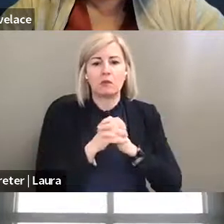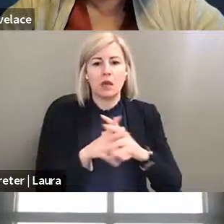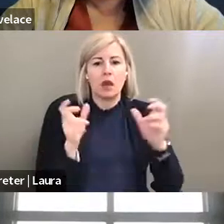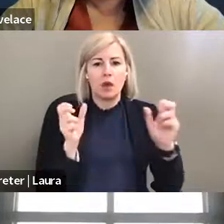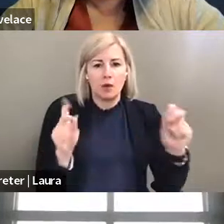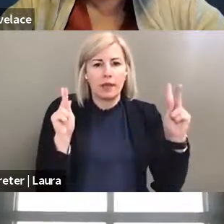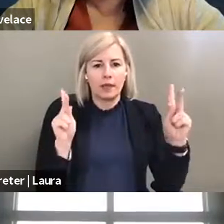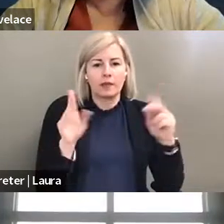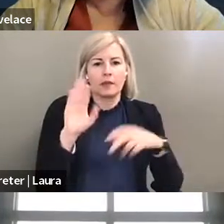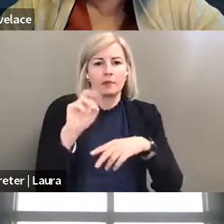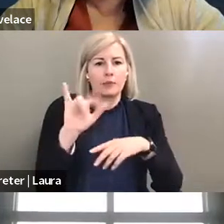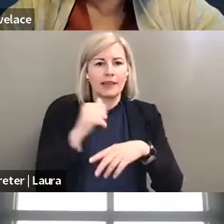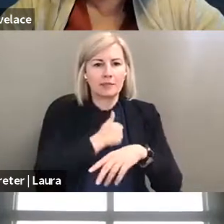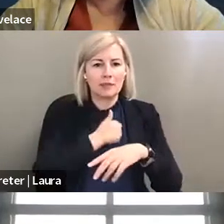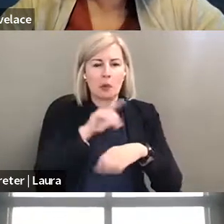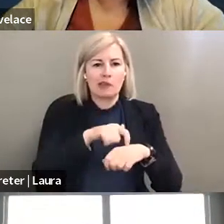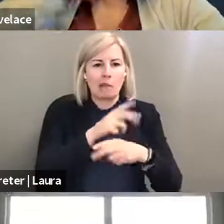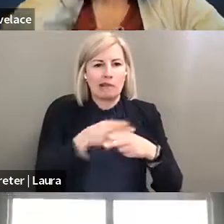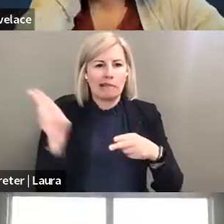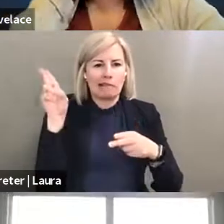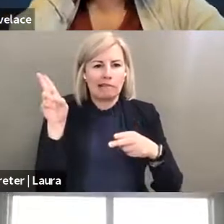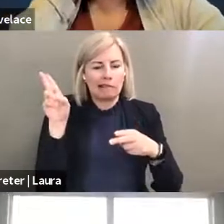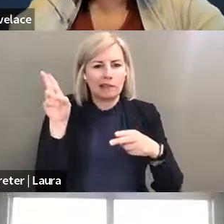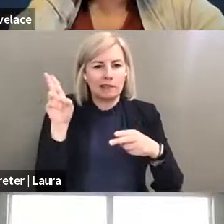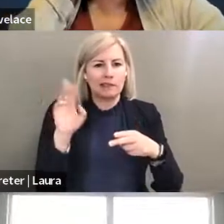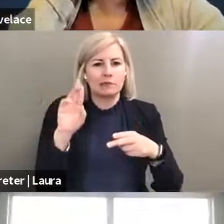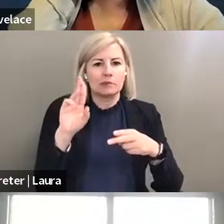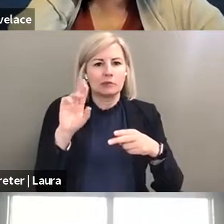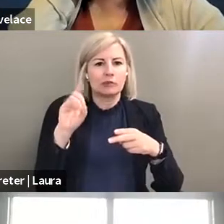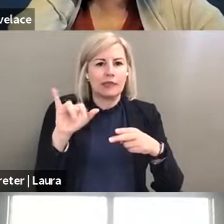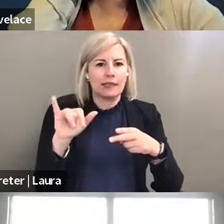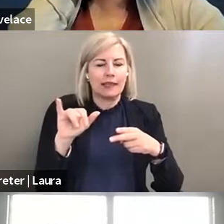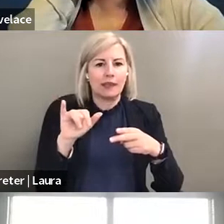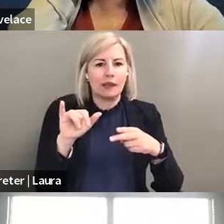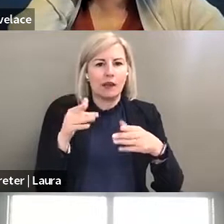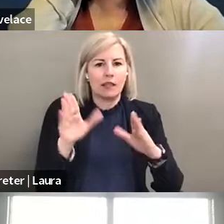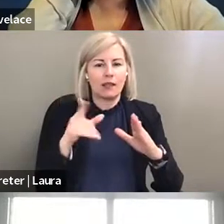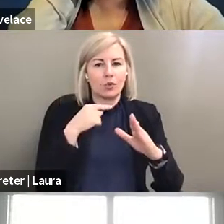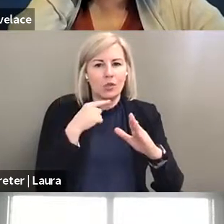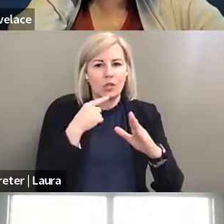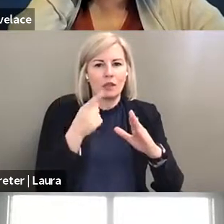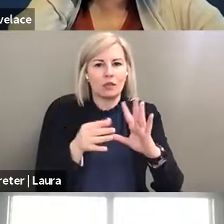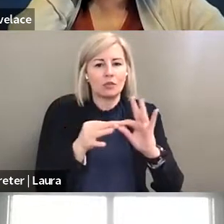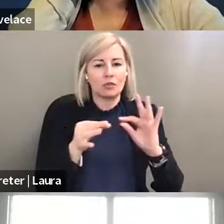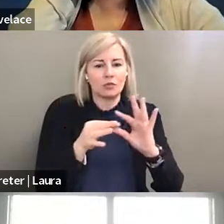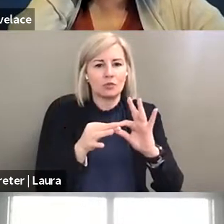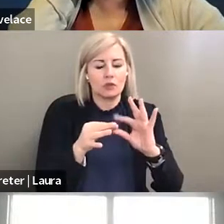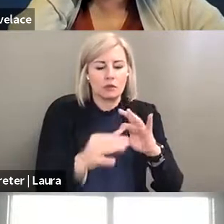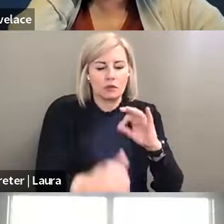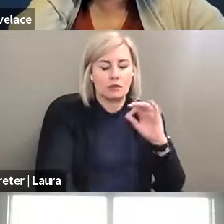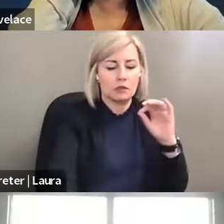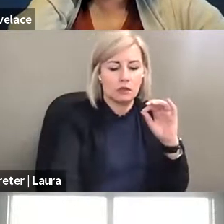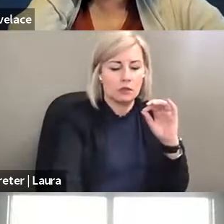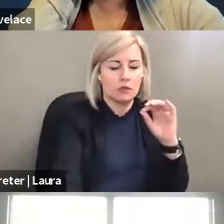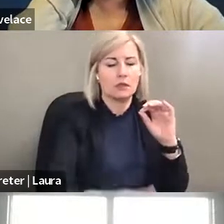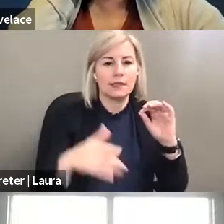Okay, Brady, I'm sorry your time here is so brief. I know Brady, I'll let you tell your story. With the Woodward closing, Brady's directly affected